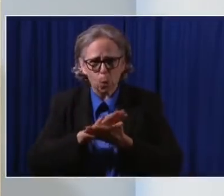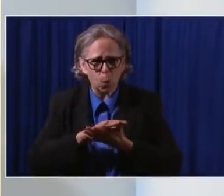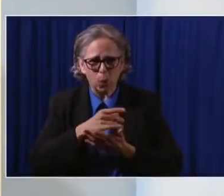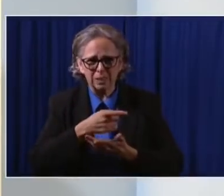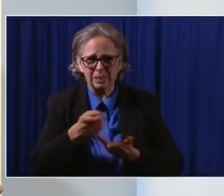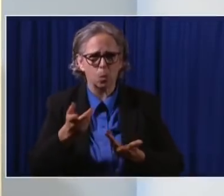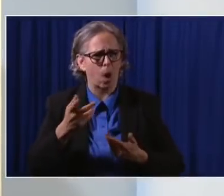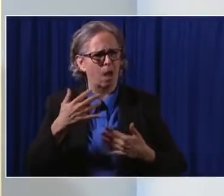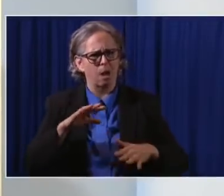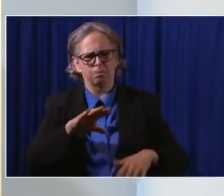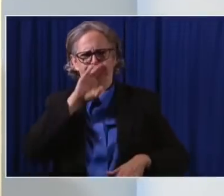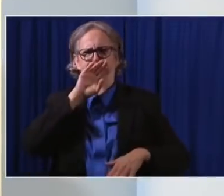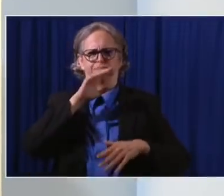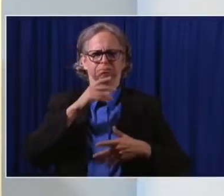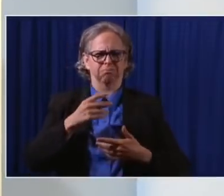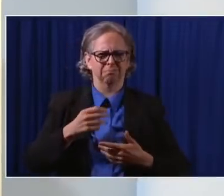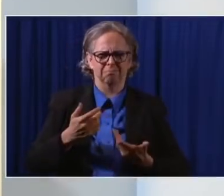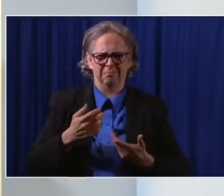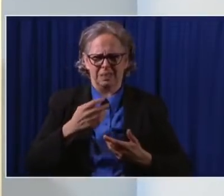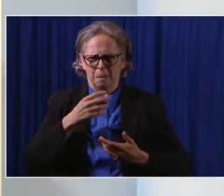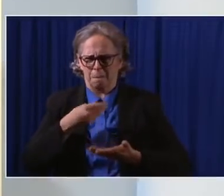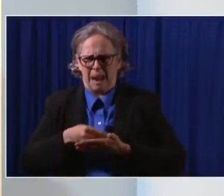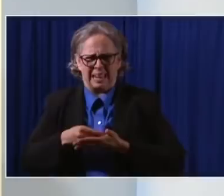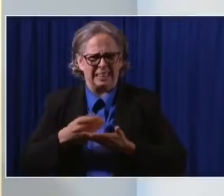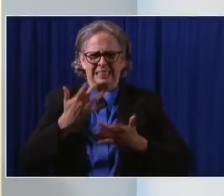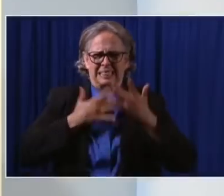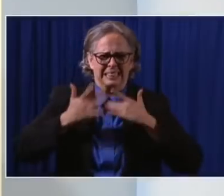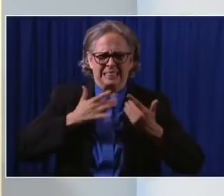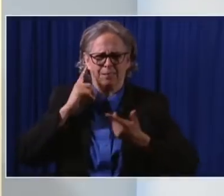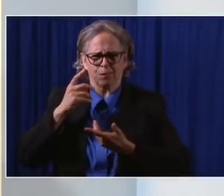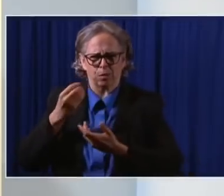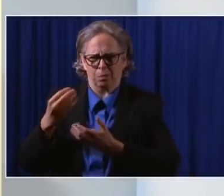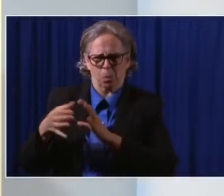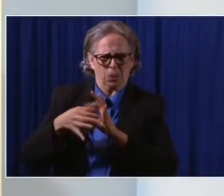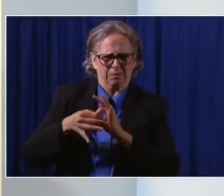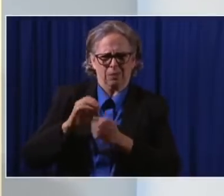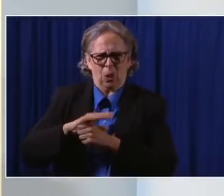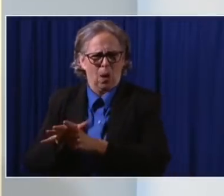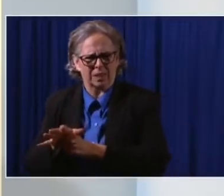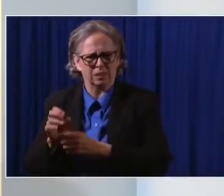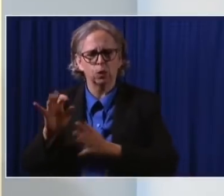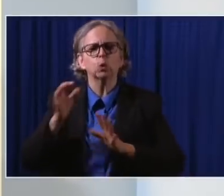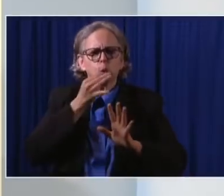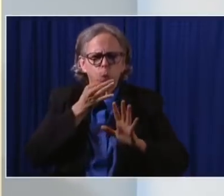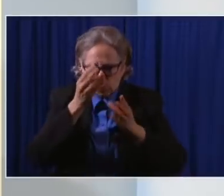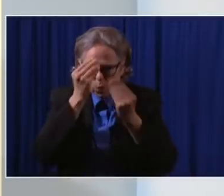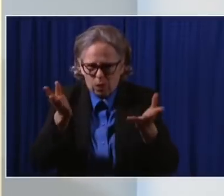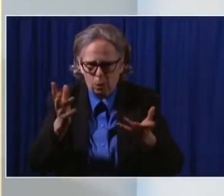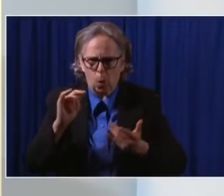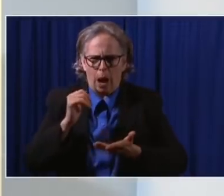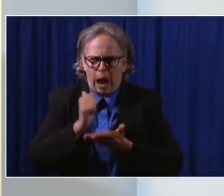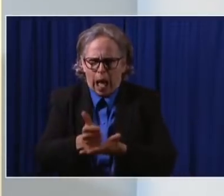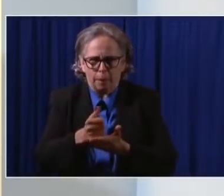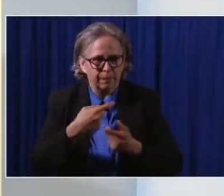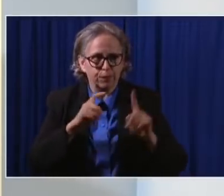just wanted to let them know and signal to them that there are going to be resources on that, and we will fill in the